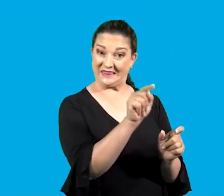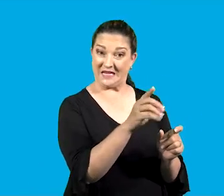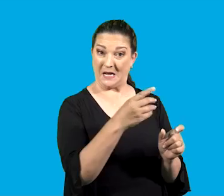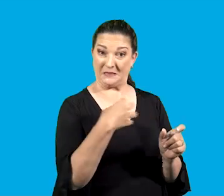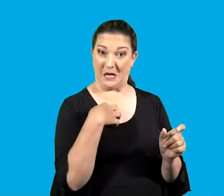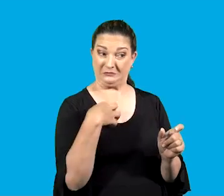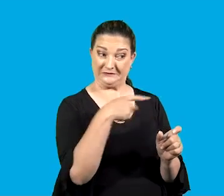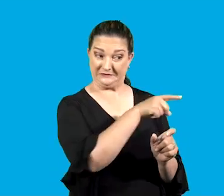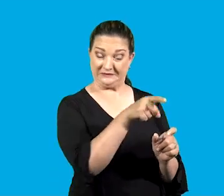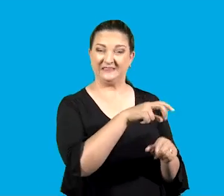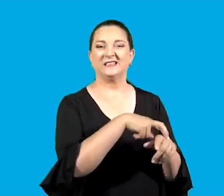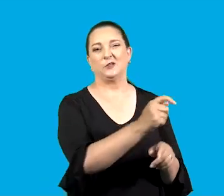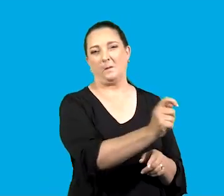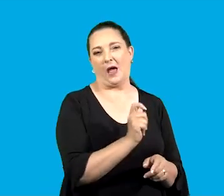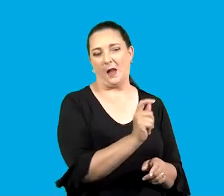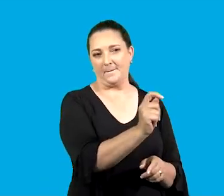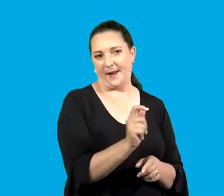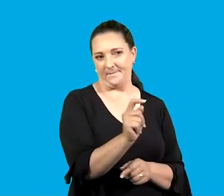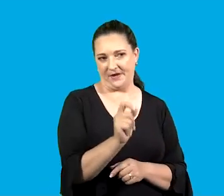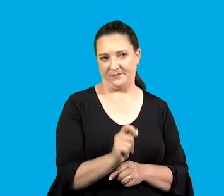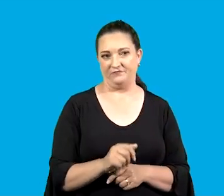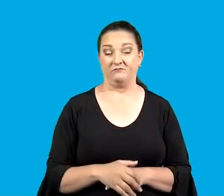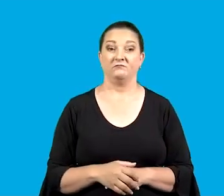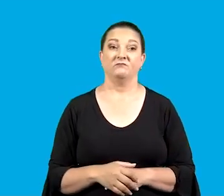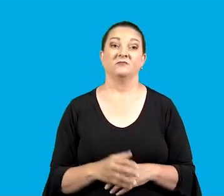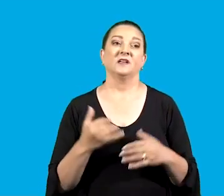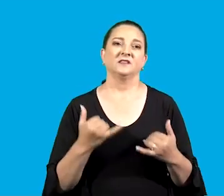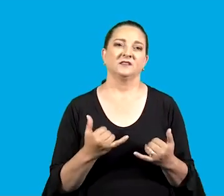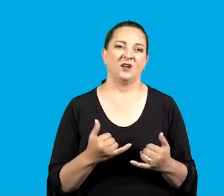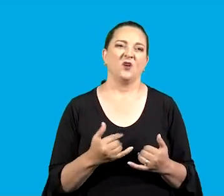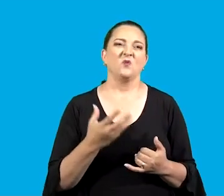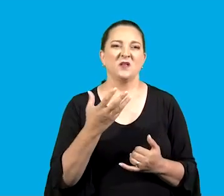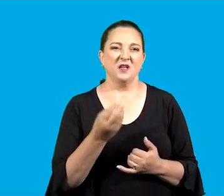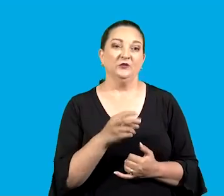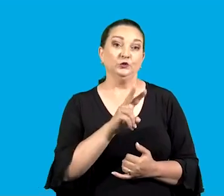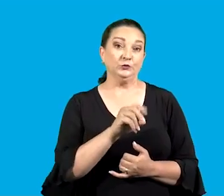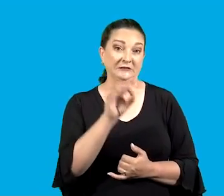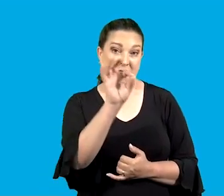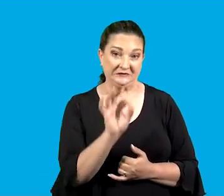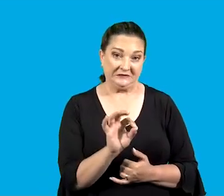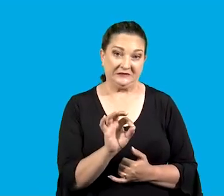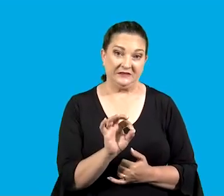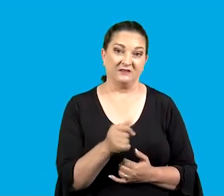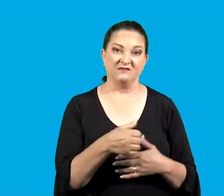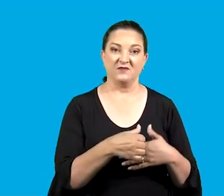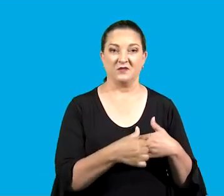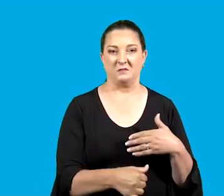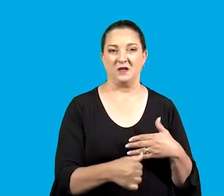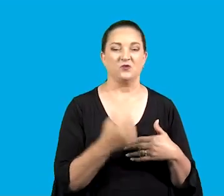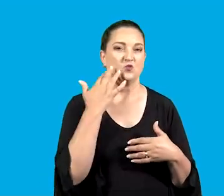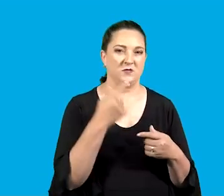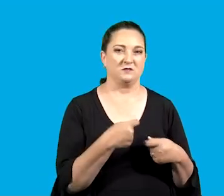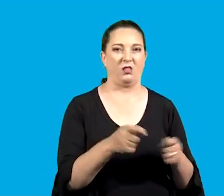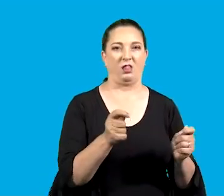to pay. As you see here, we are told that 20% pay in the month of sales, and they'll receive a